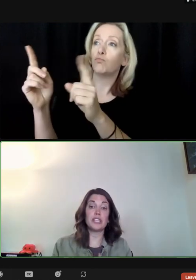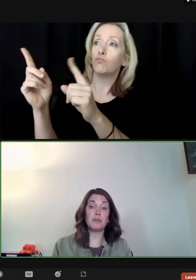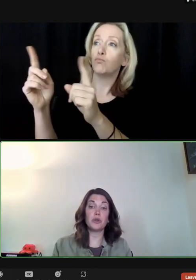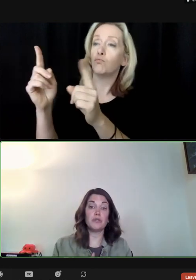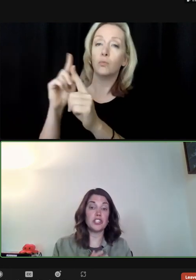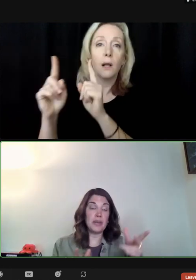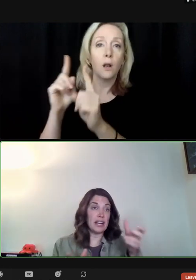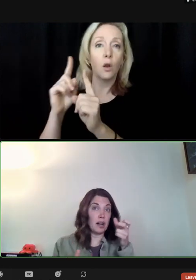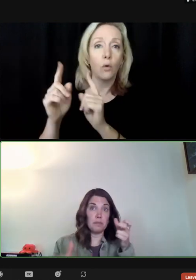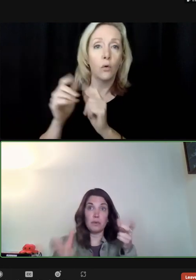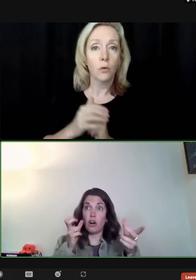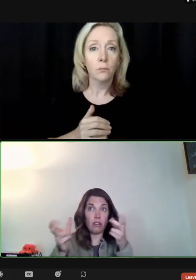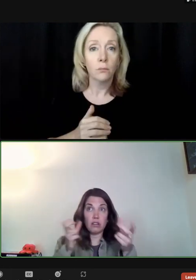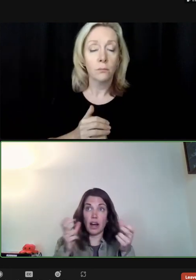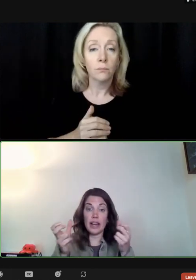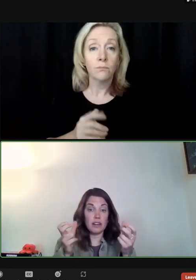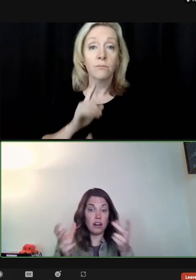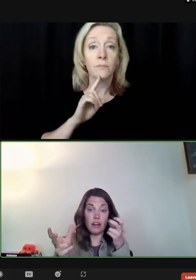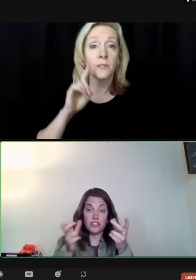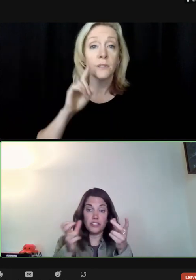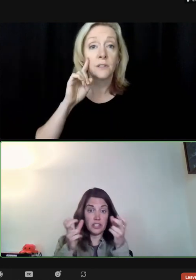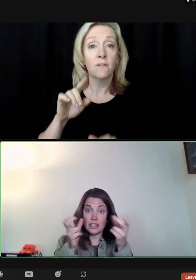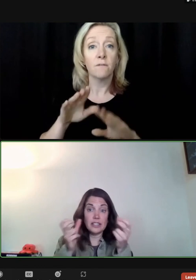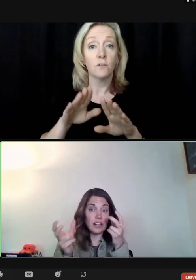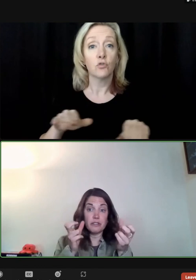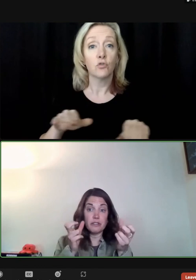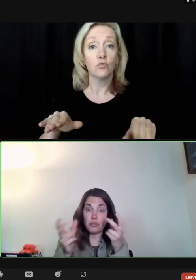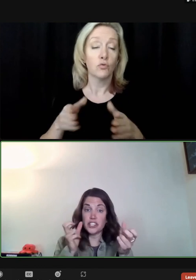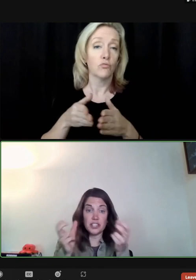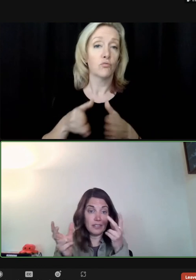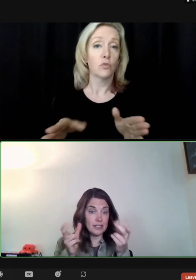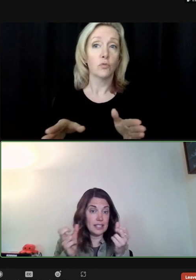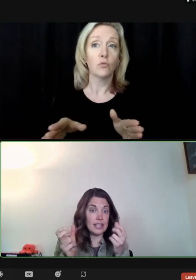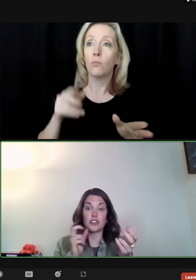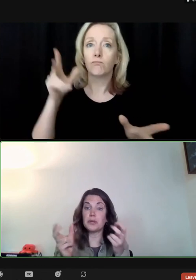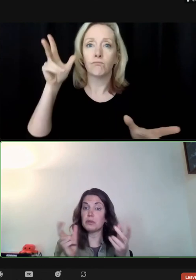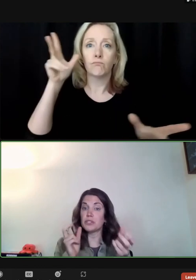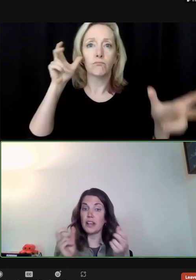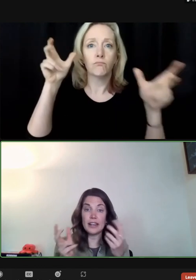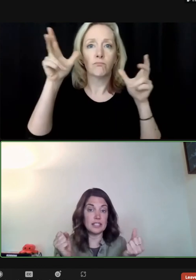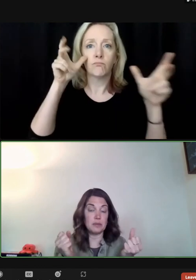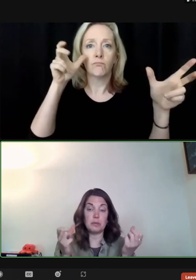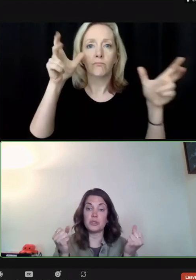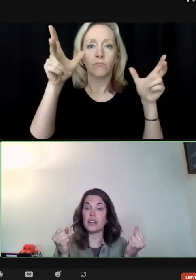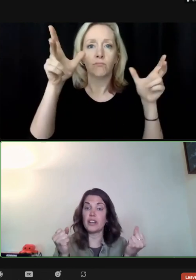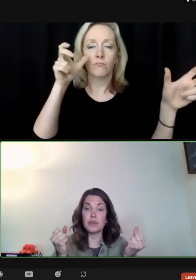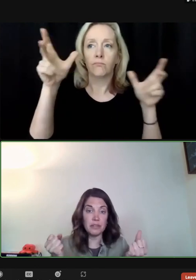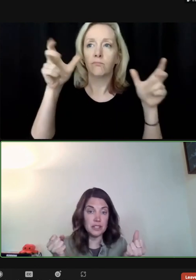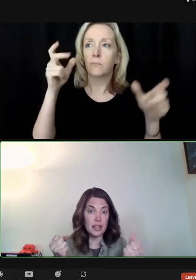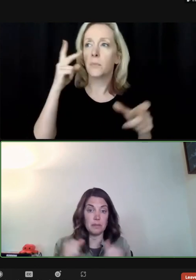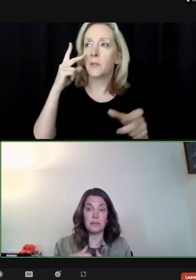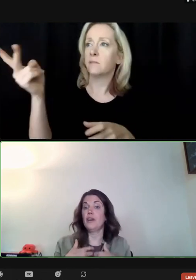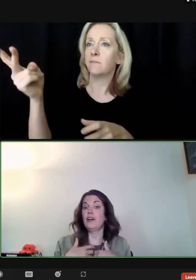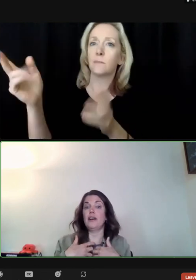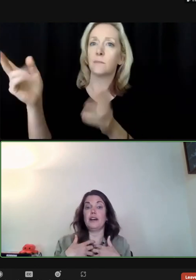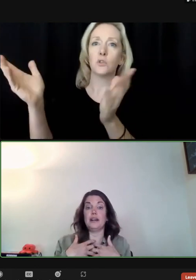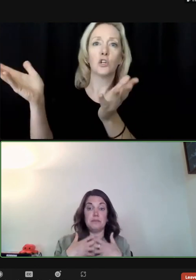Deaf children with typical vision pick up on a lot of just incidental information. Seeing other people signing, seeing people sign